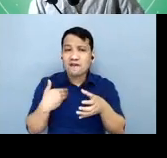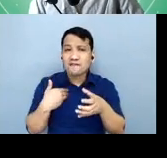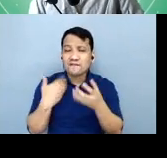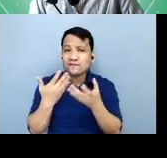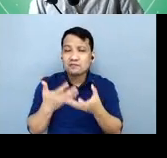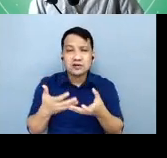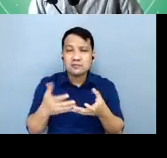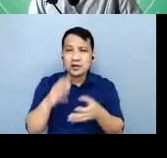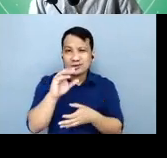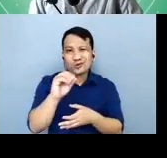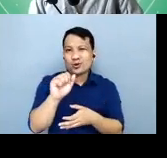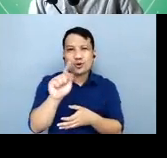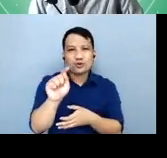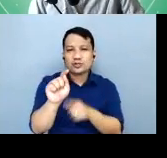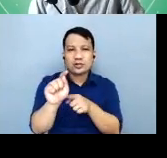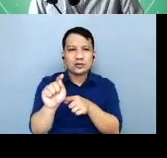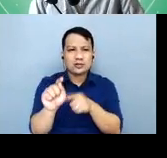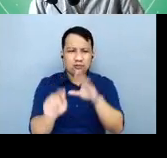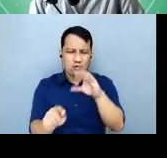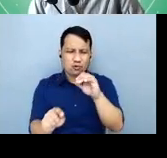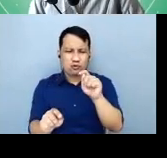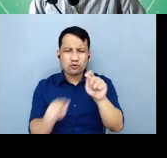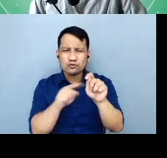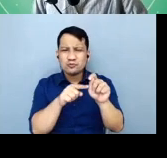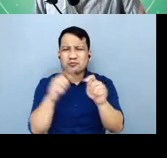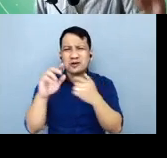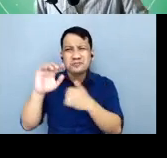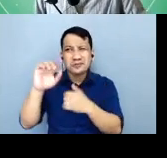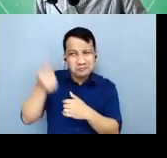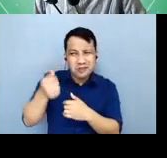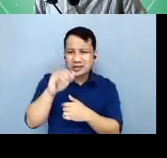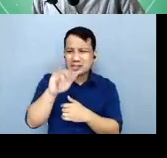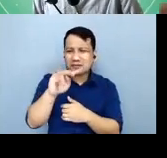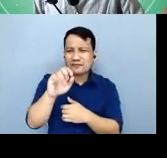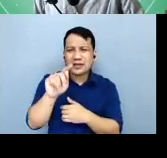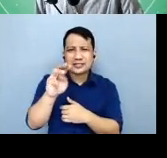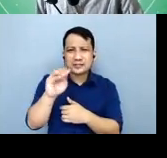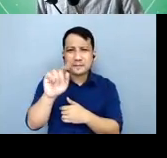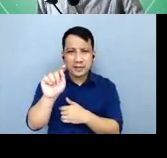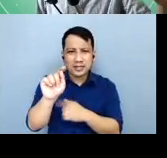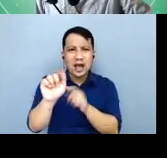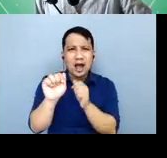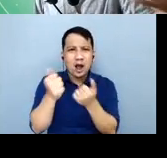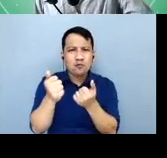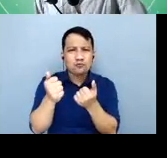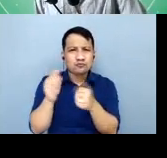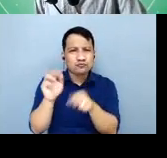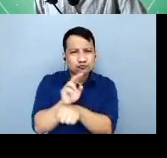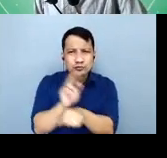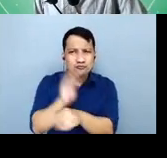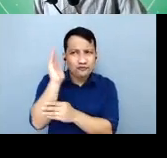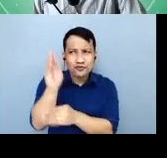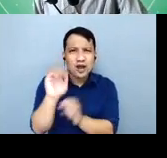thing to consider when we're discussing this cost in terms of investment is, just like how sustainability functions, is to look into the future.